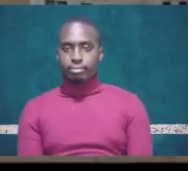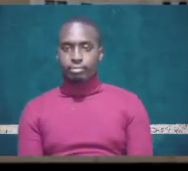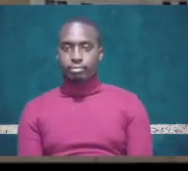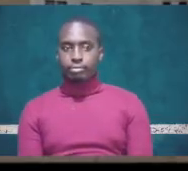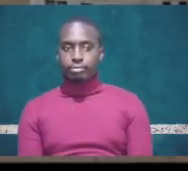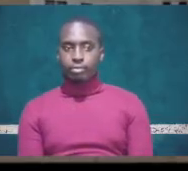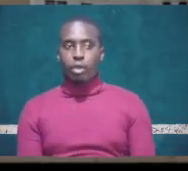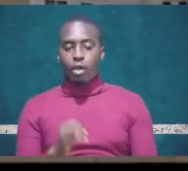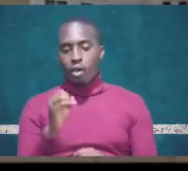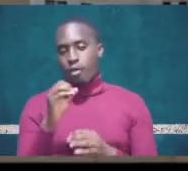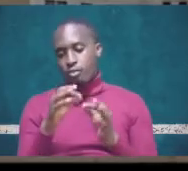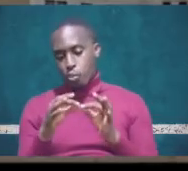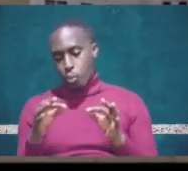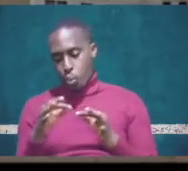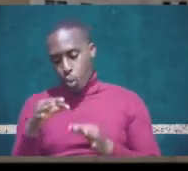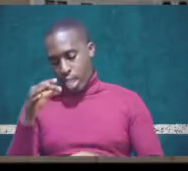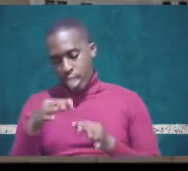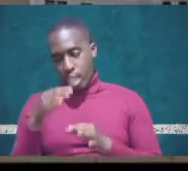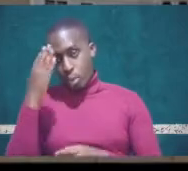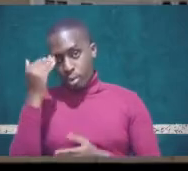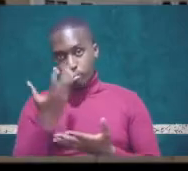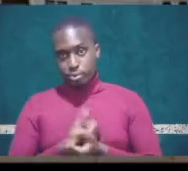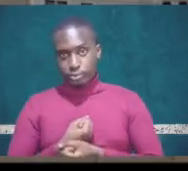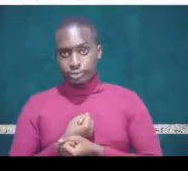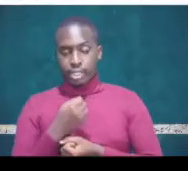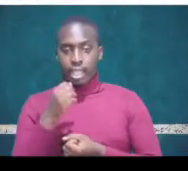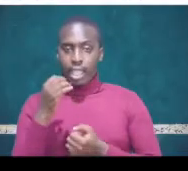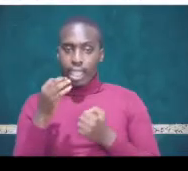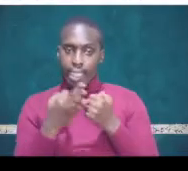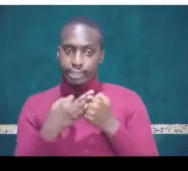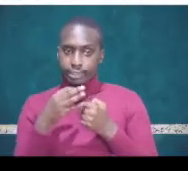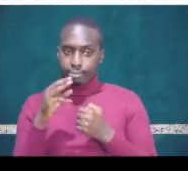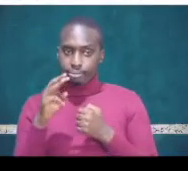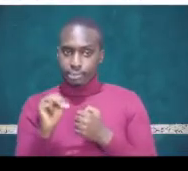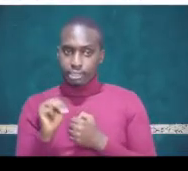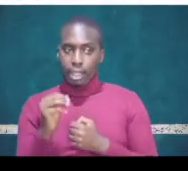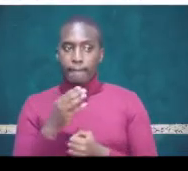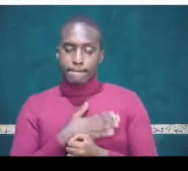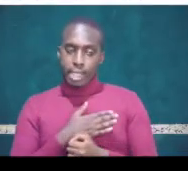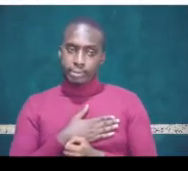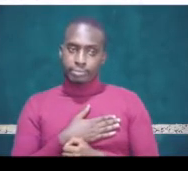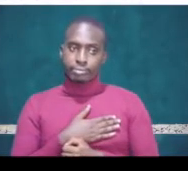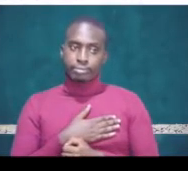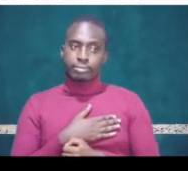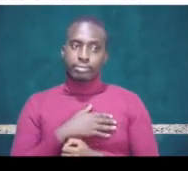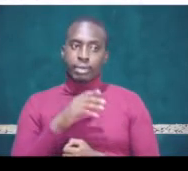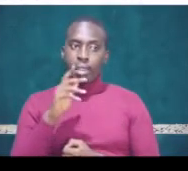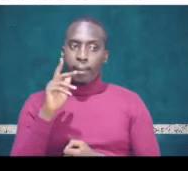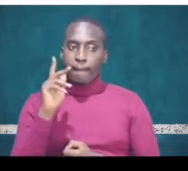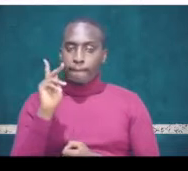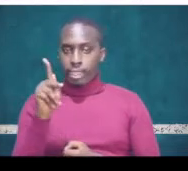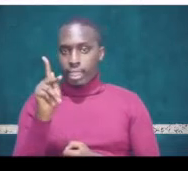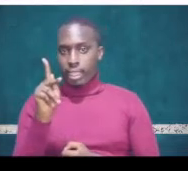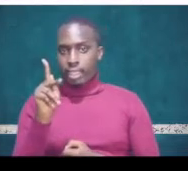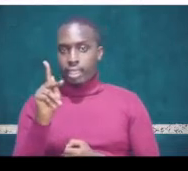280 centimeters of the wire. So because there we have 80 meters, so my potentiometer here, it doesn't have